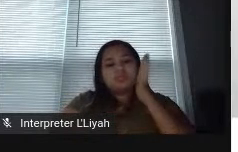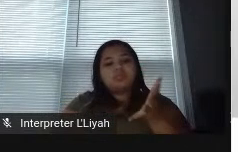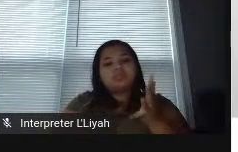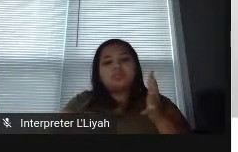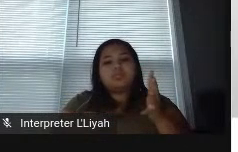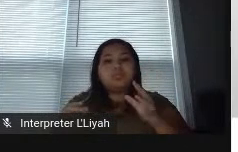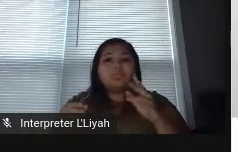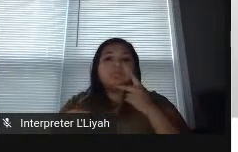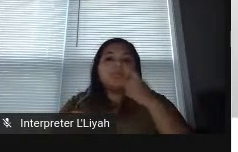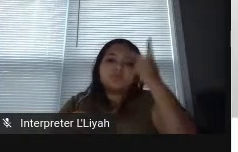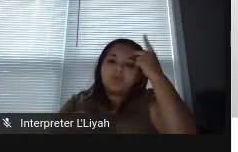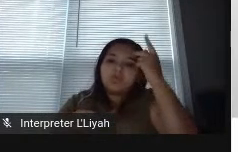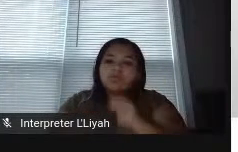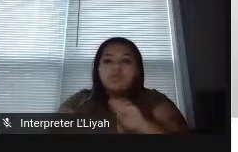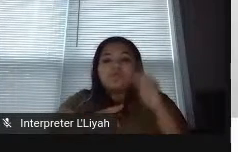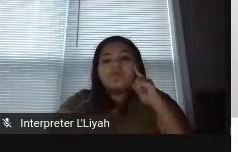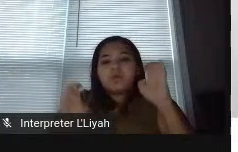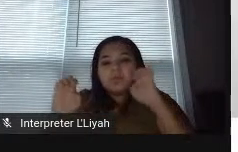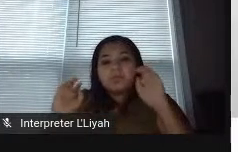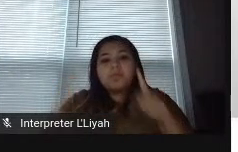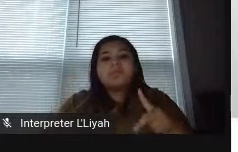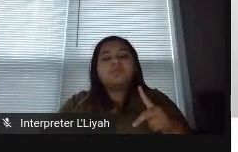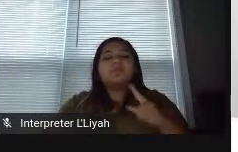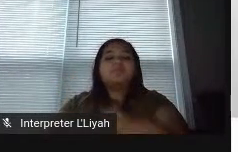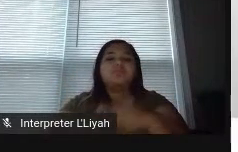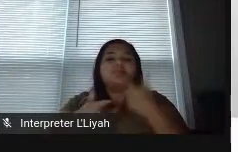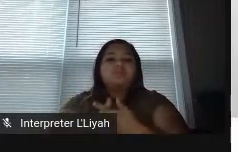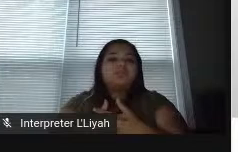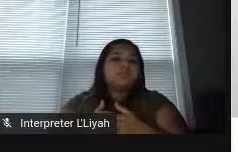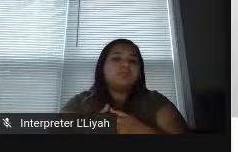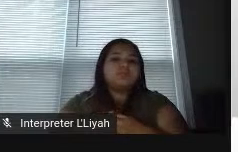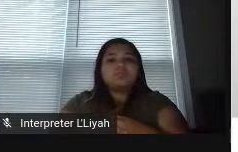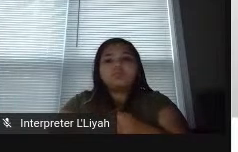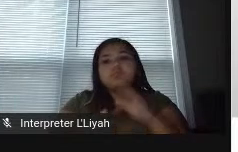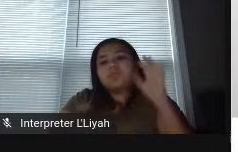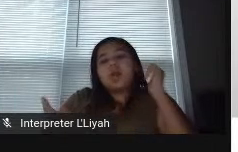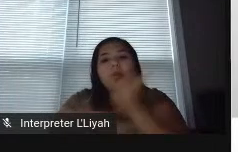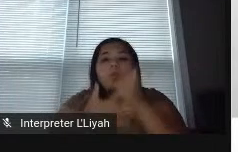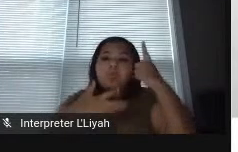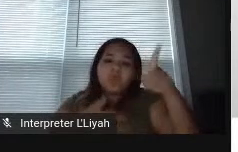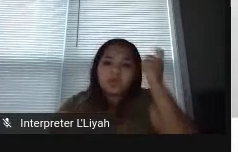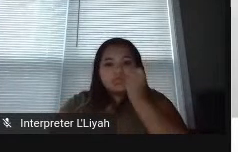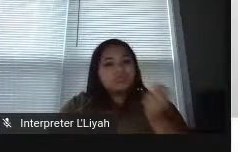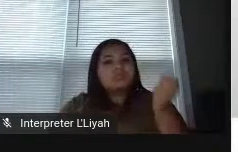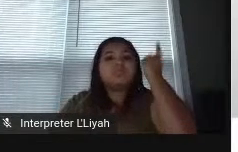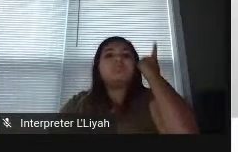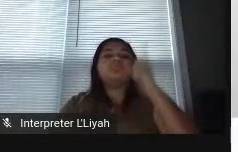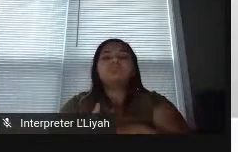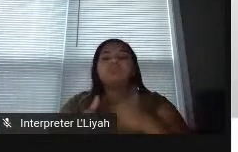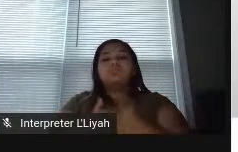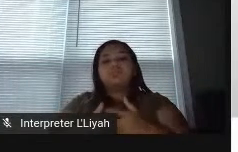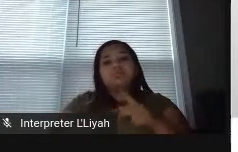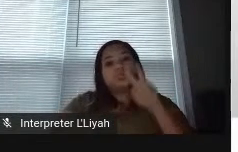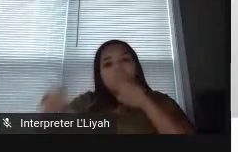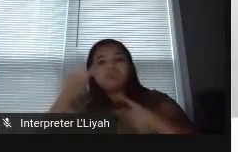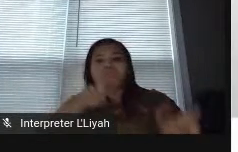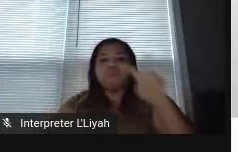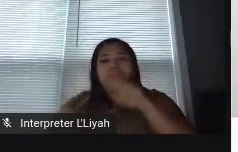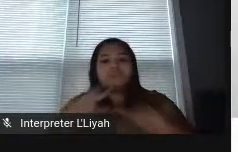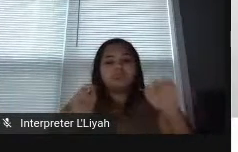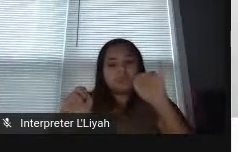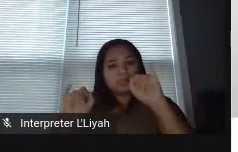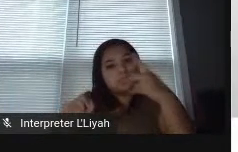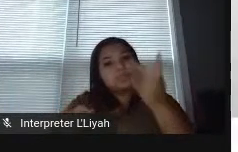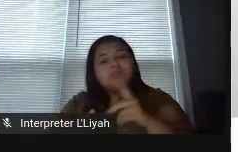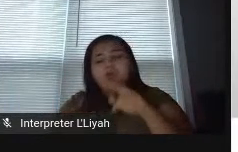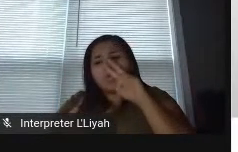are parent trainings for IEP, just to help you to understand actually, so that you can look at an IEP or